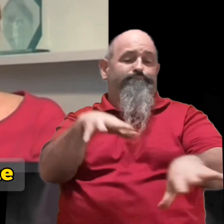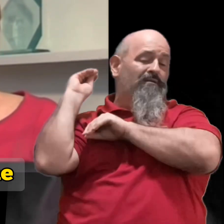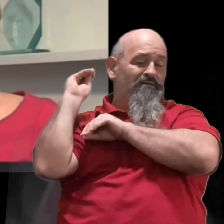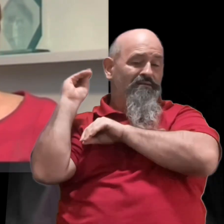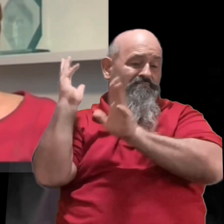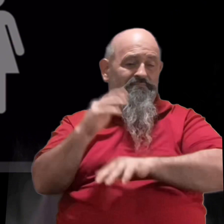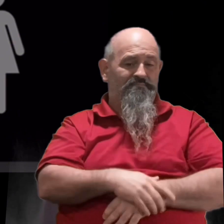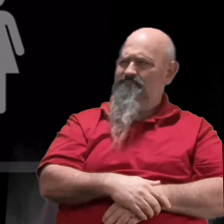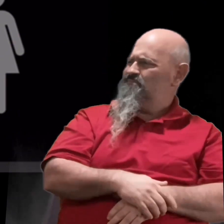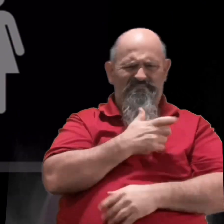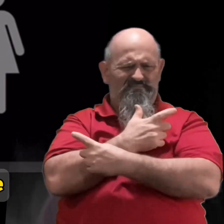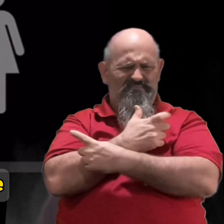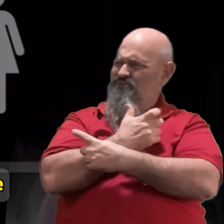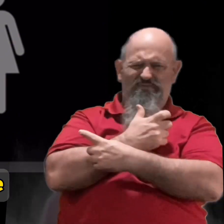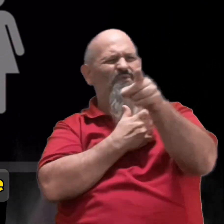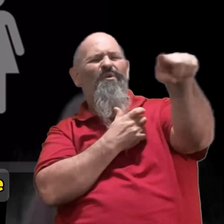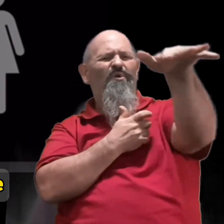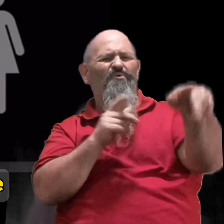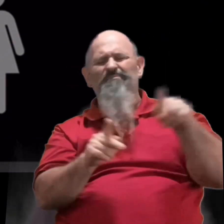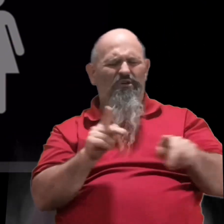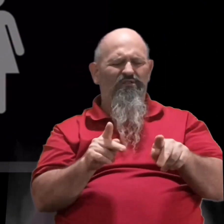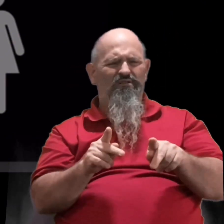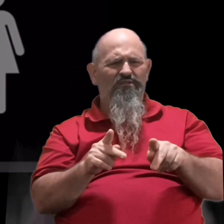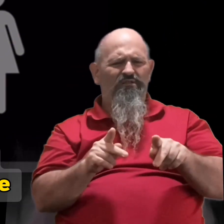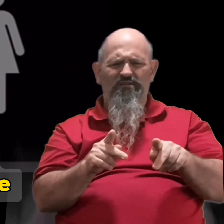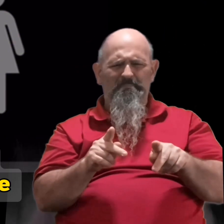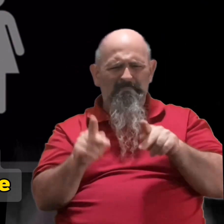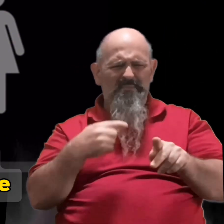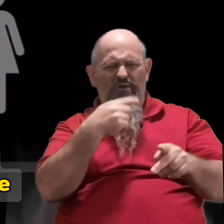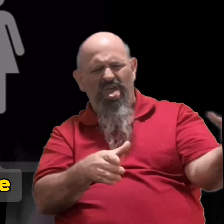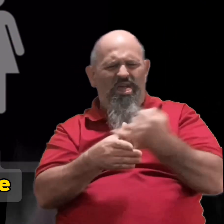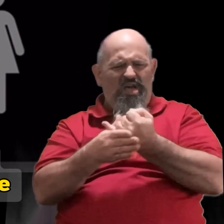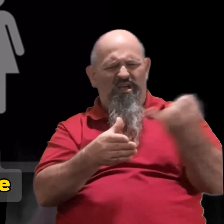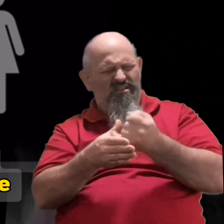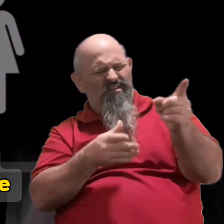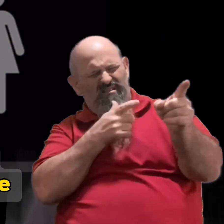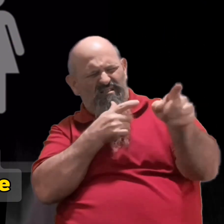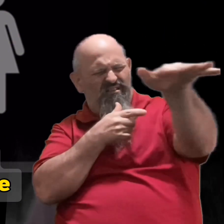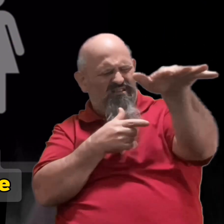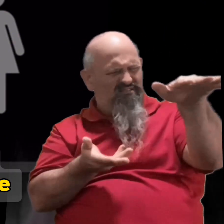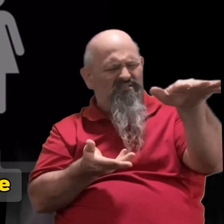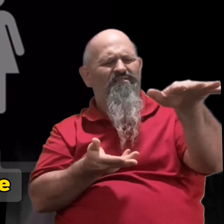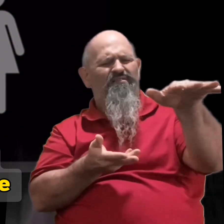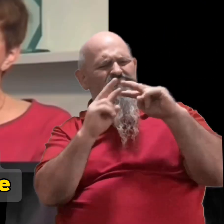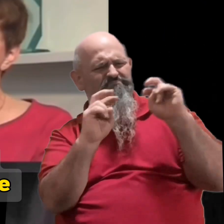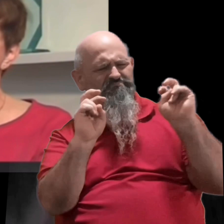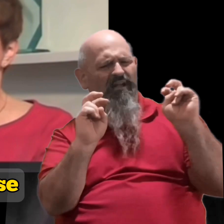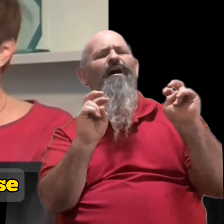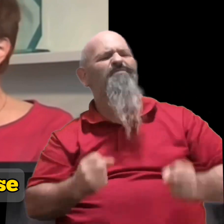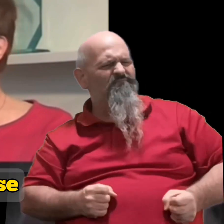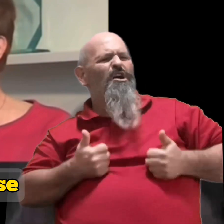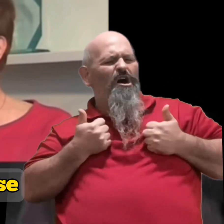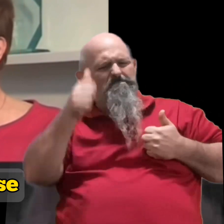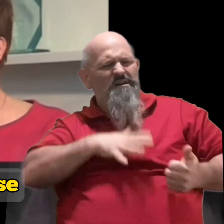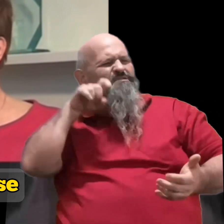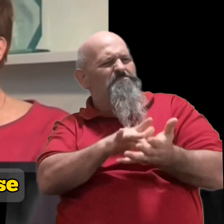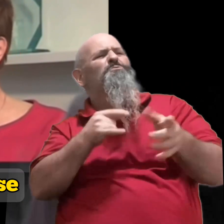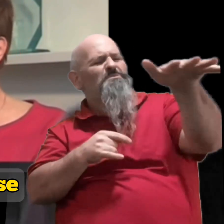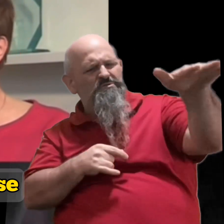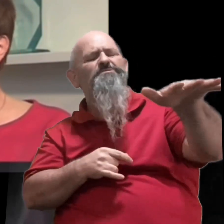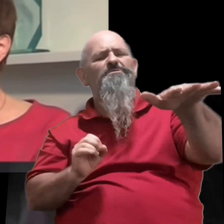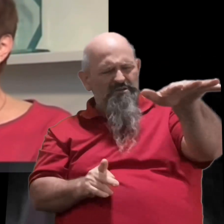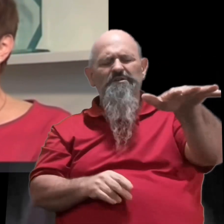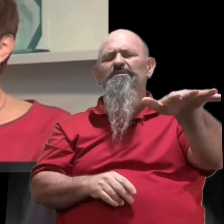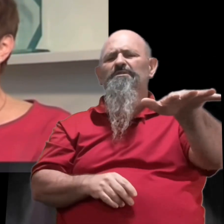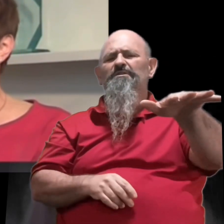away. Who were these people that were disruptive? The people who were disruptive were people who were survivors of male